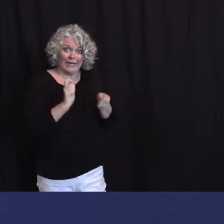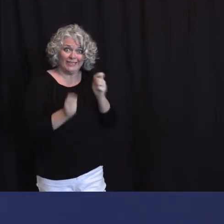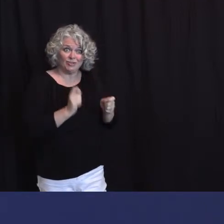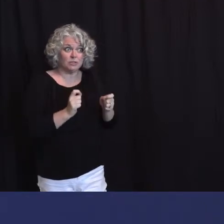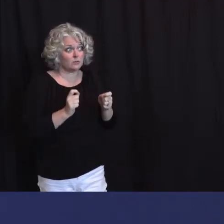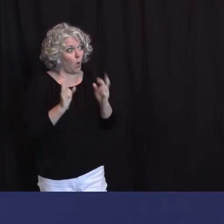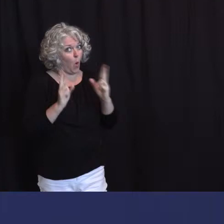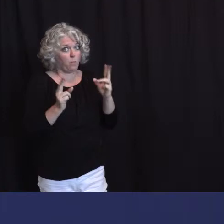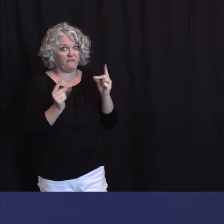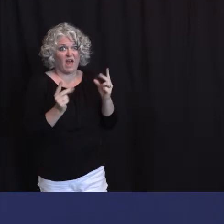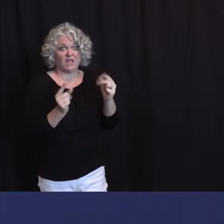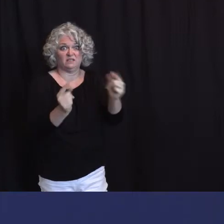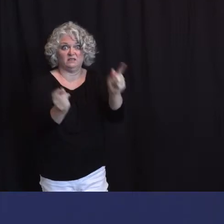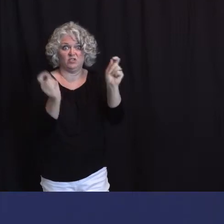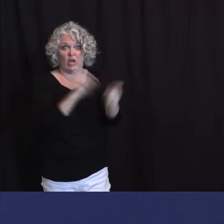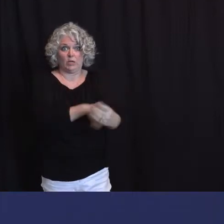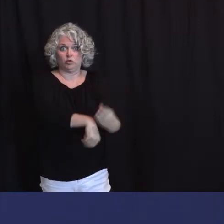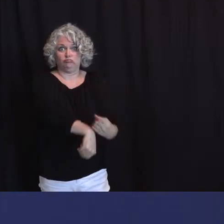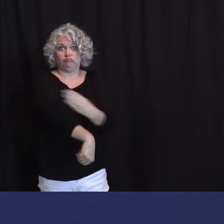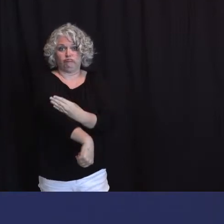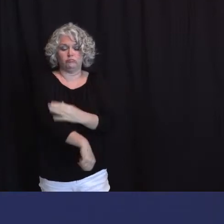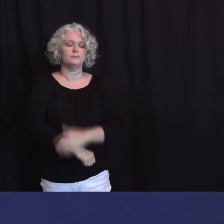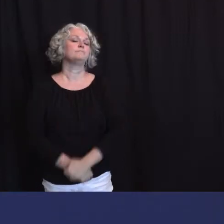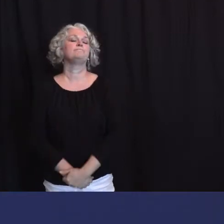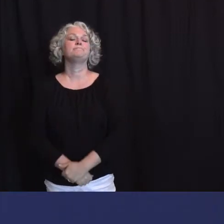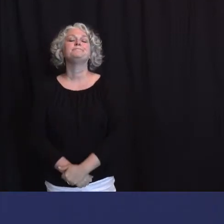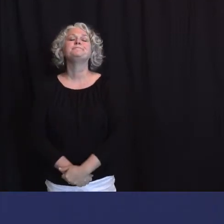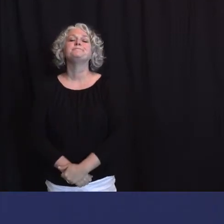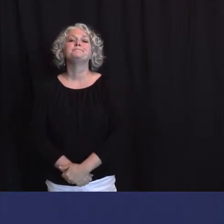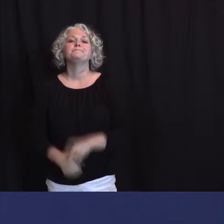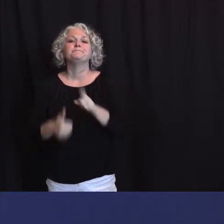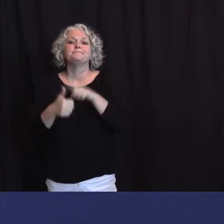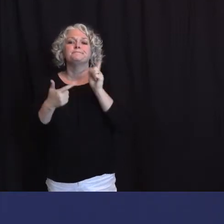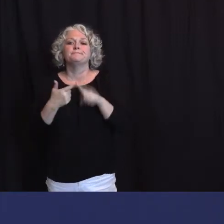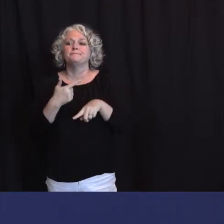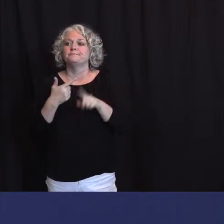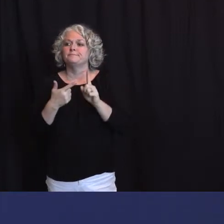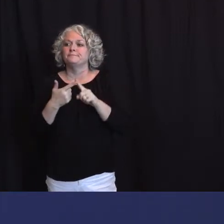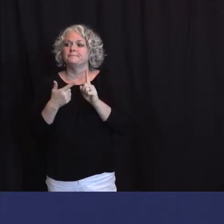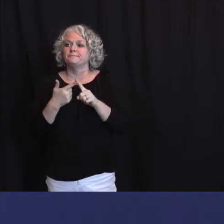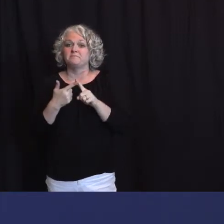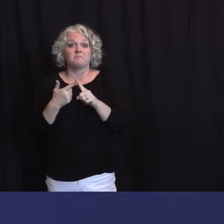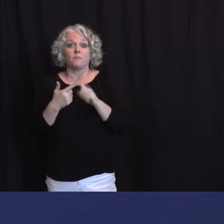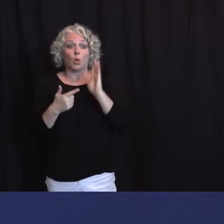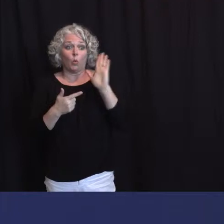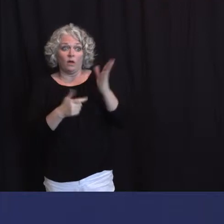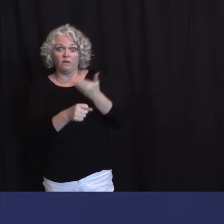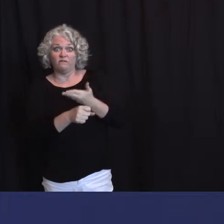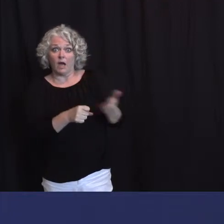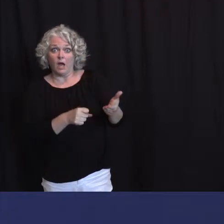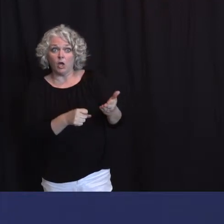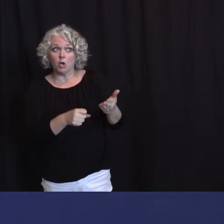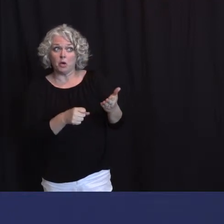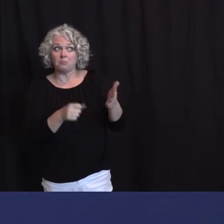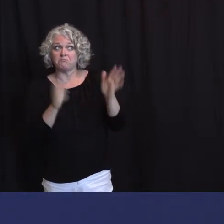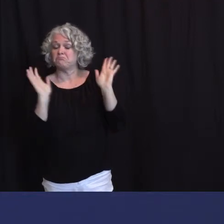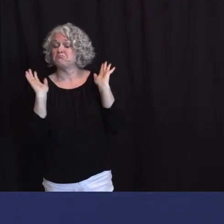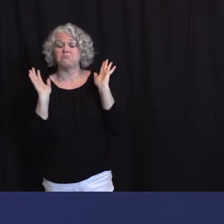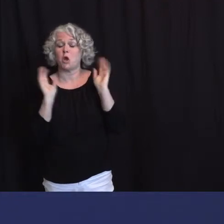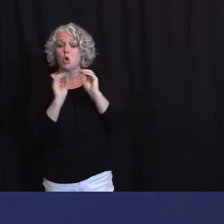No news to make on leadership, but I'm very disturbed by the report. I'll just leave it at